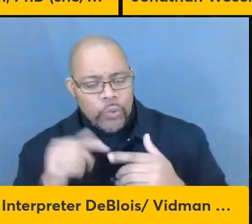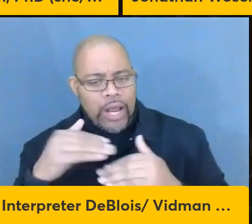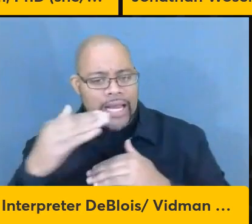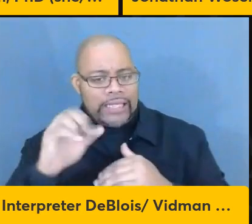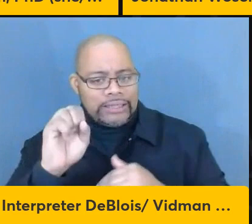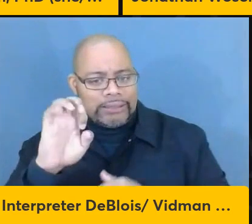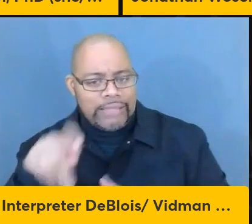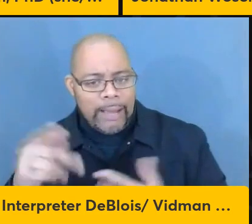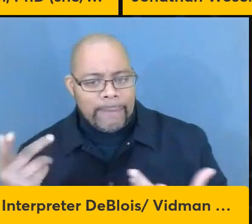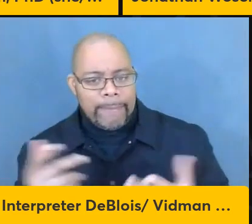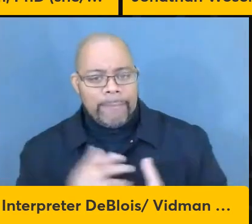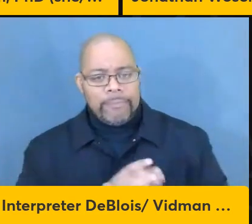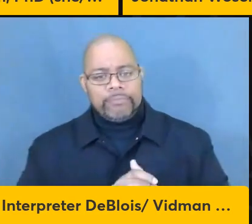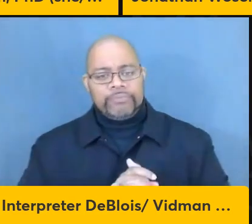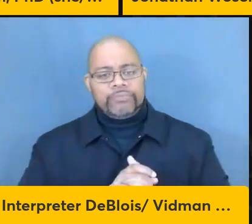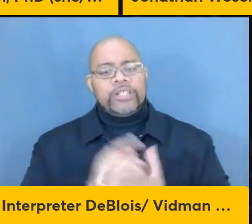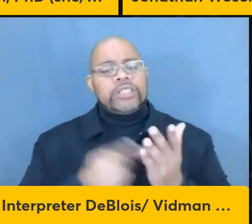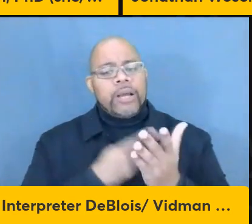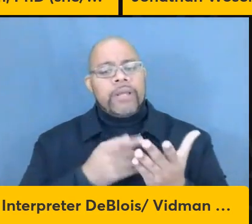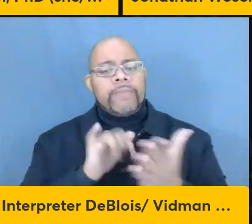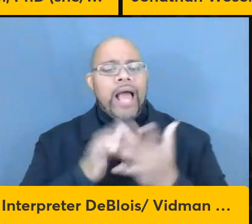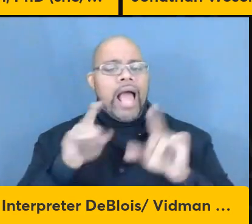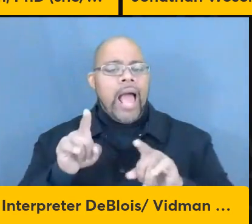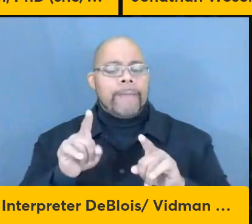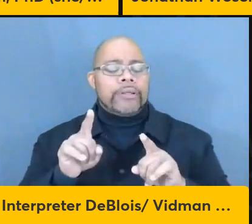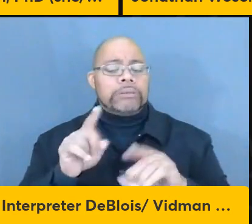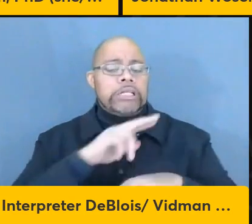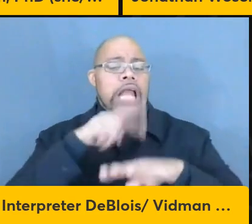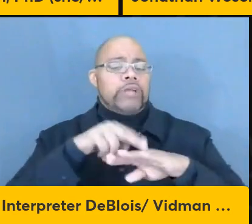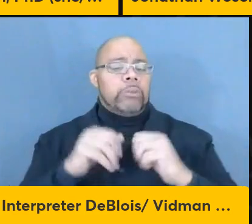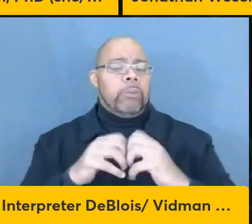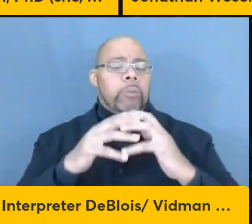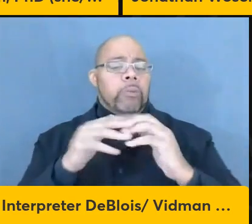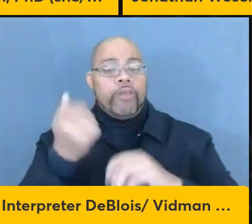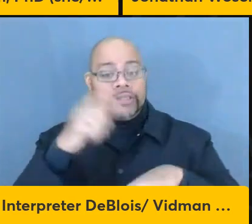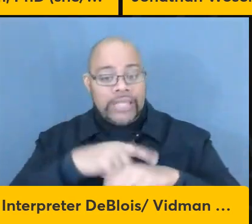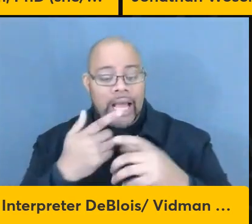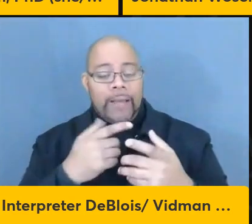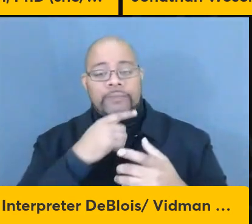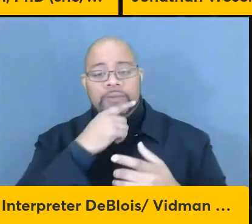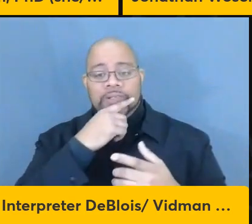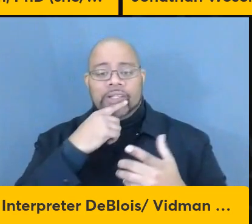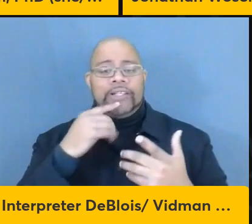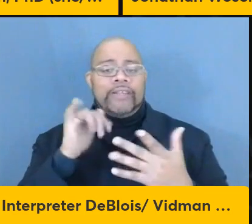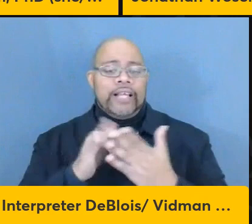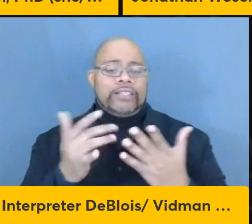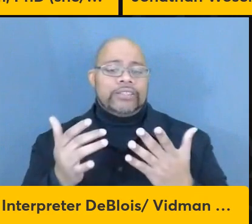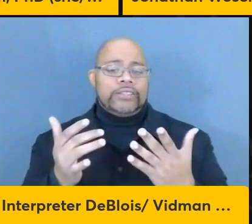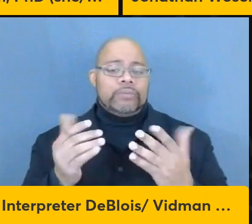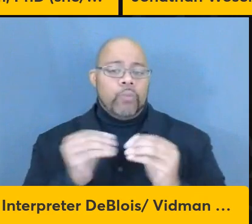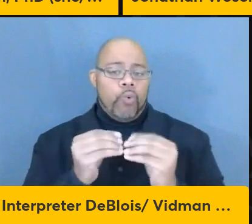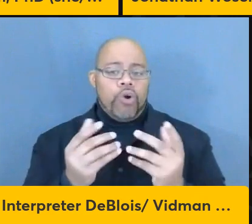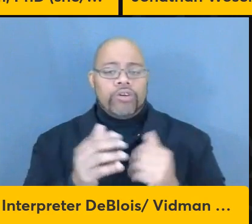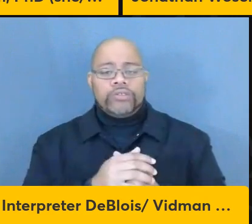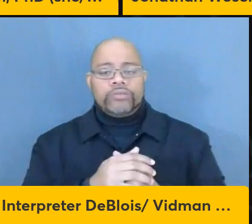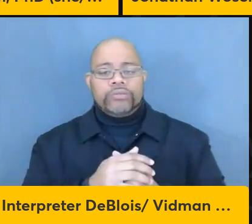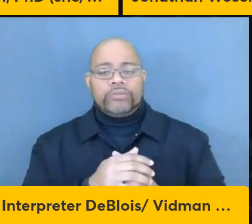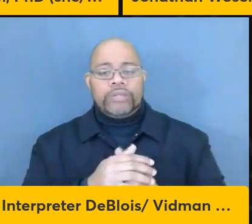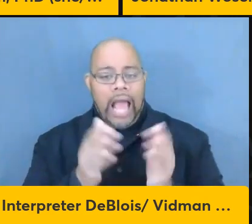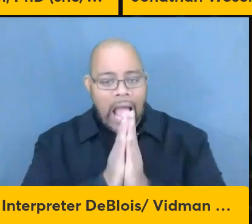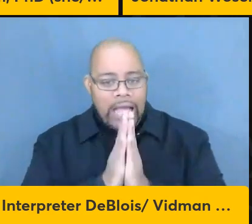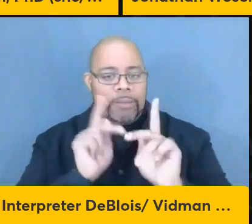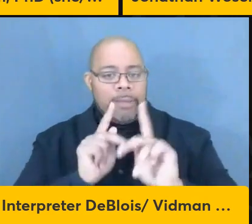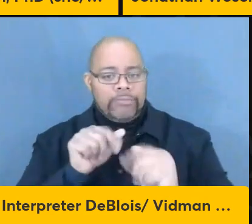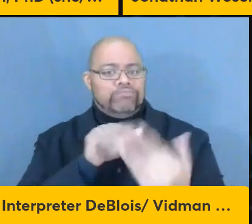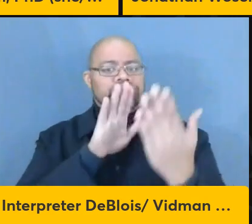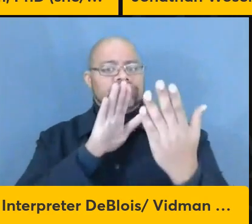step. And sometimes it happens organically, and other times, it's worth asking people up